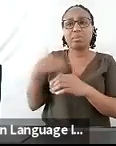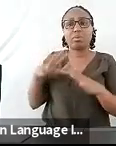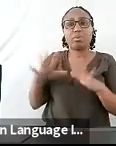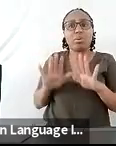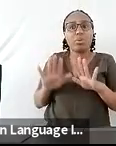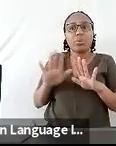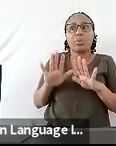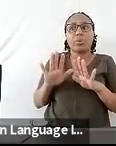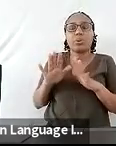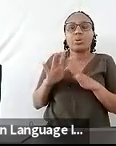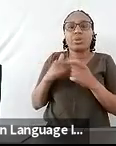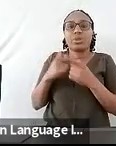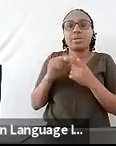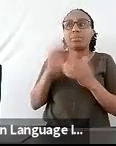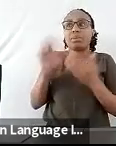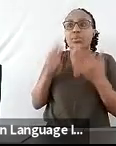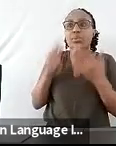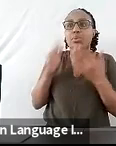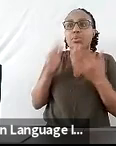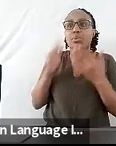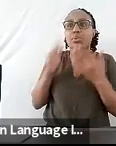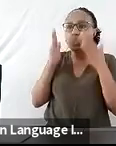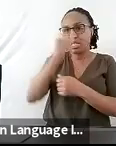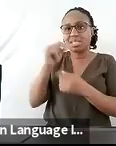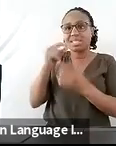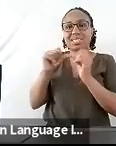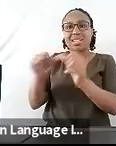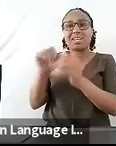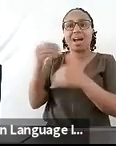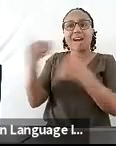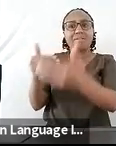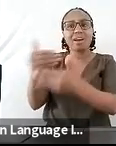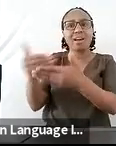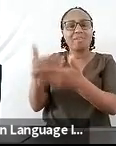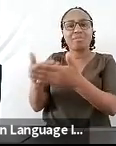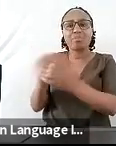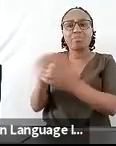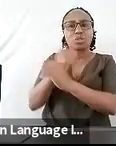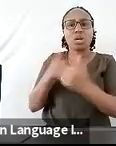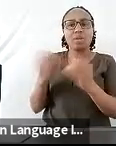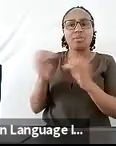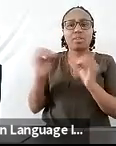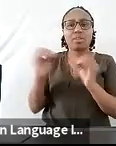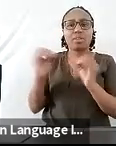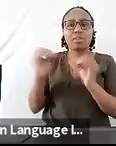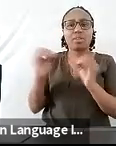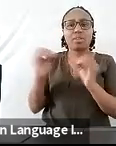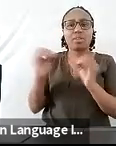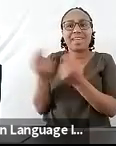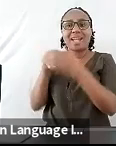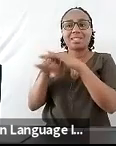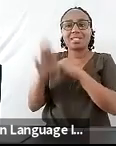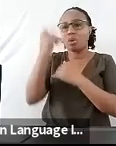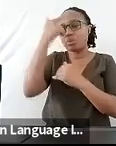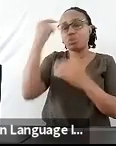still arriving, and there's no protection, and there's, you know, less access, because people don't want images like that to get out again. So I really wanted